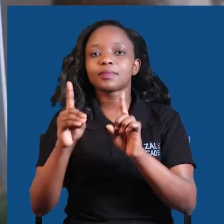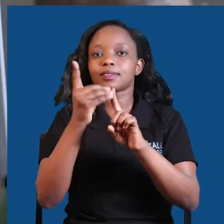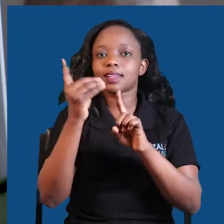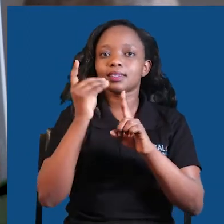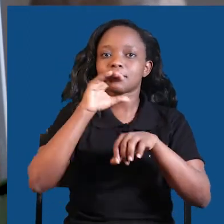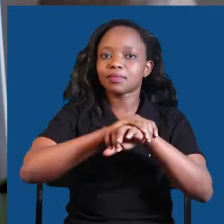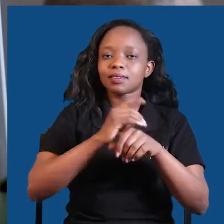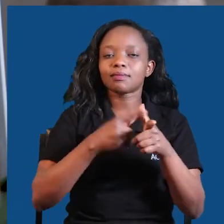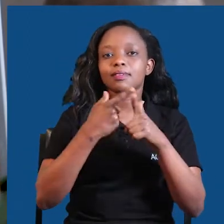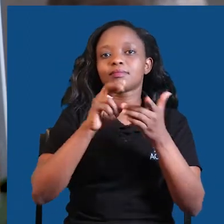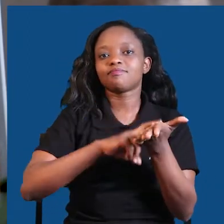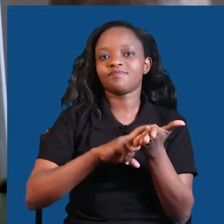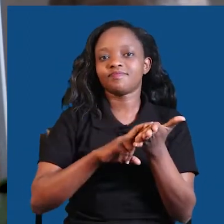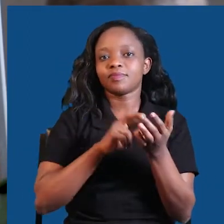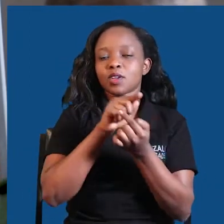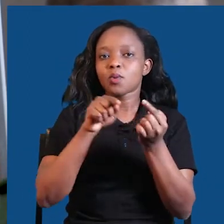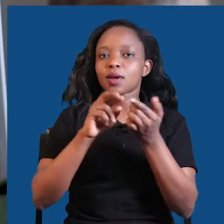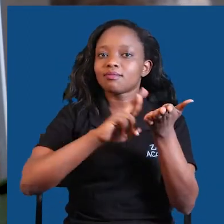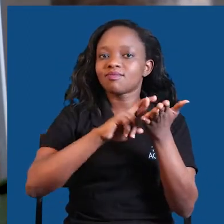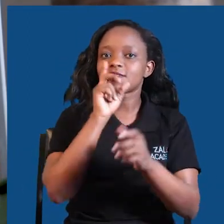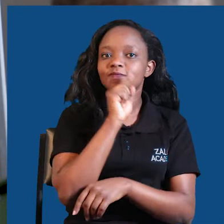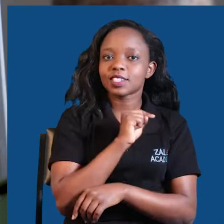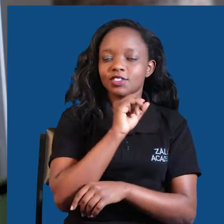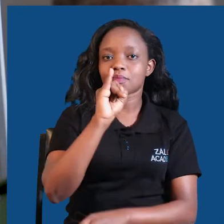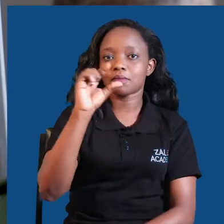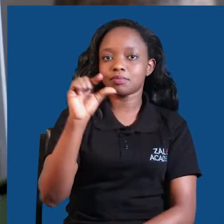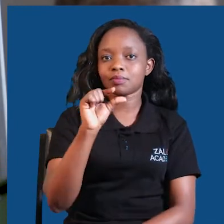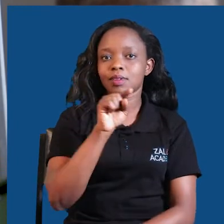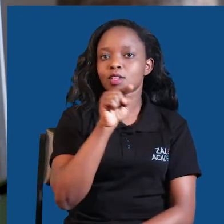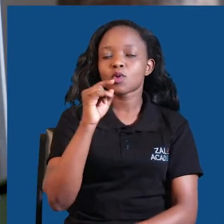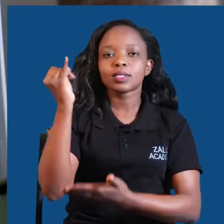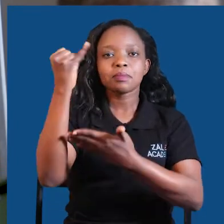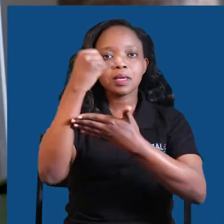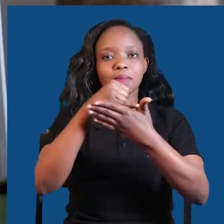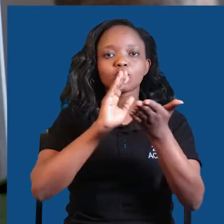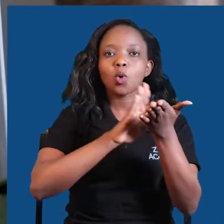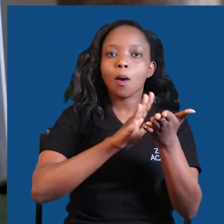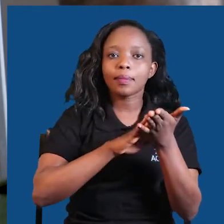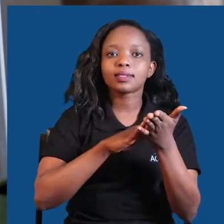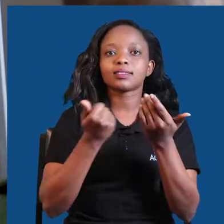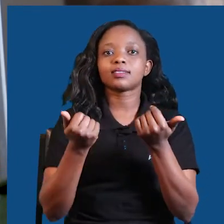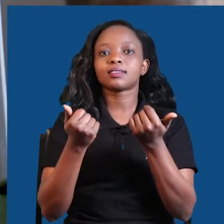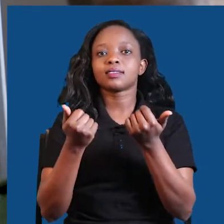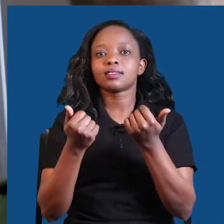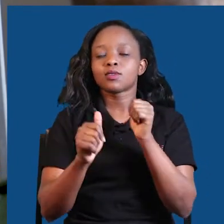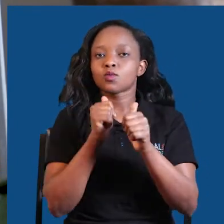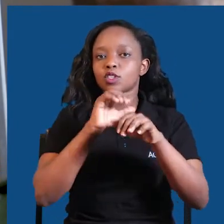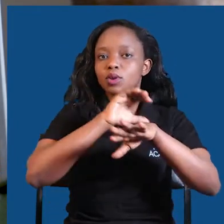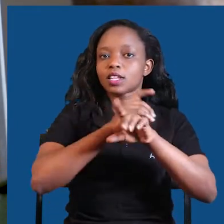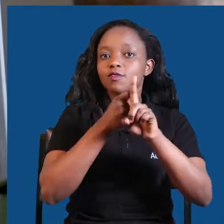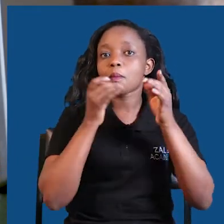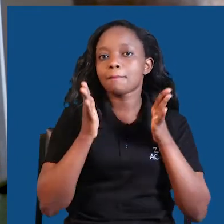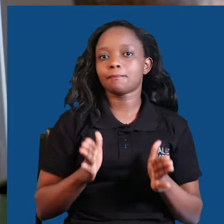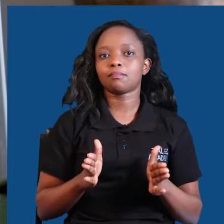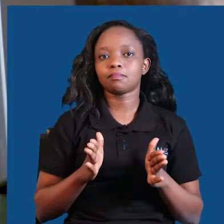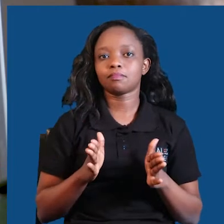a database, and then log you in. Or when you log in into Instagram, there are those images, comments, likes, that